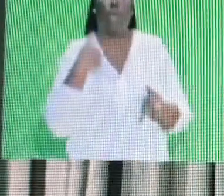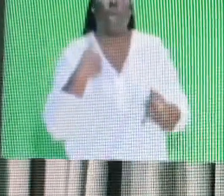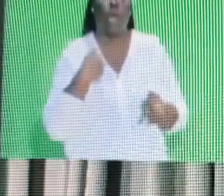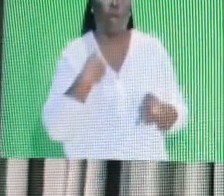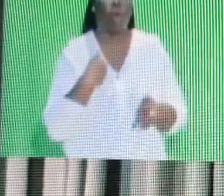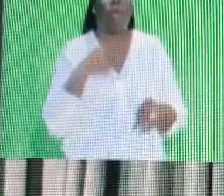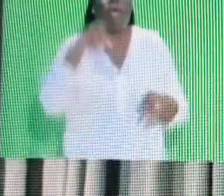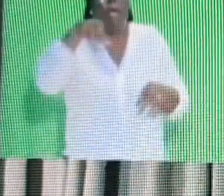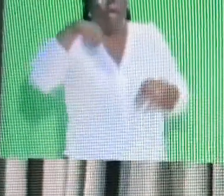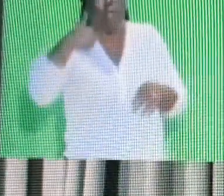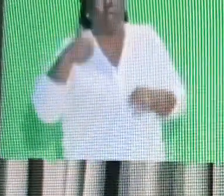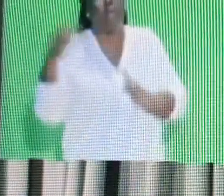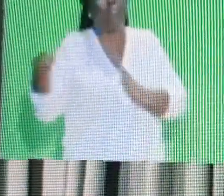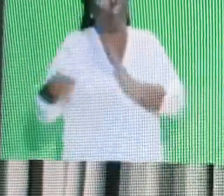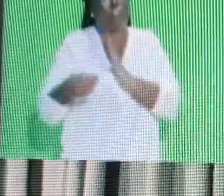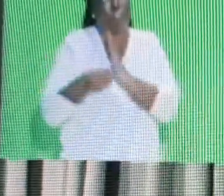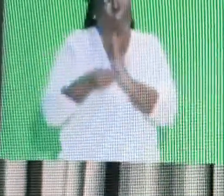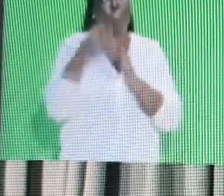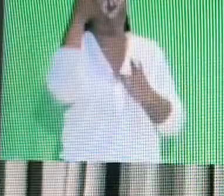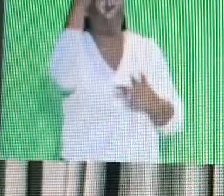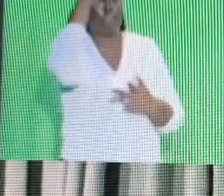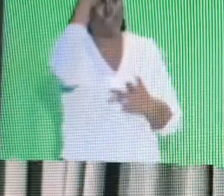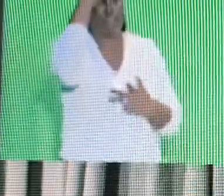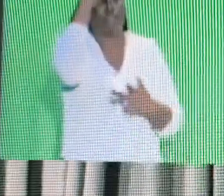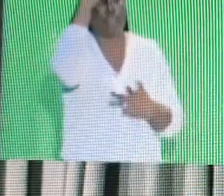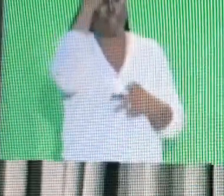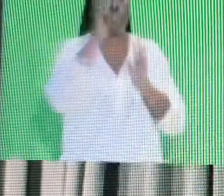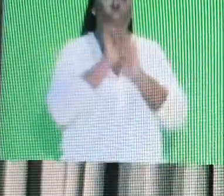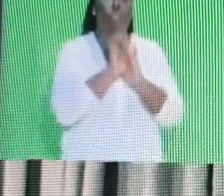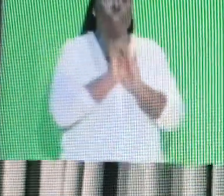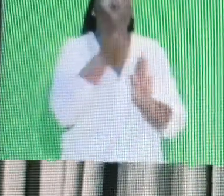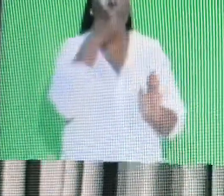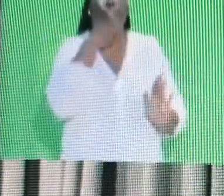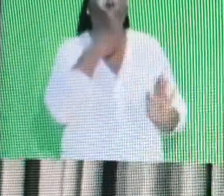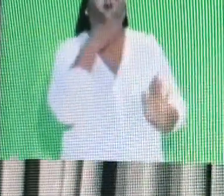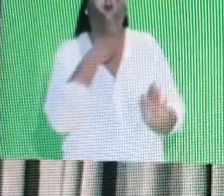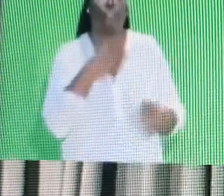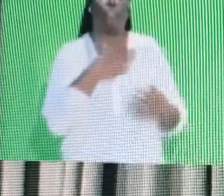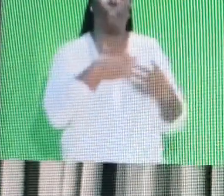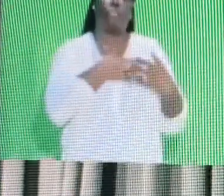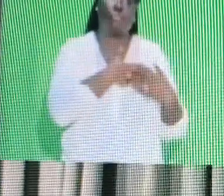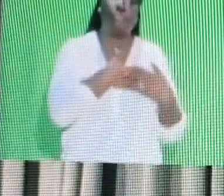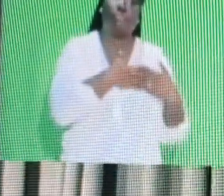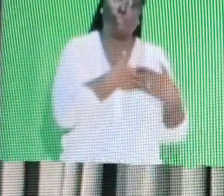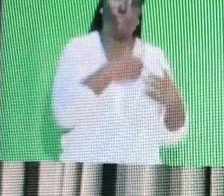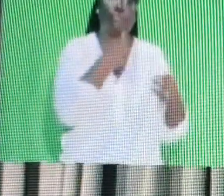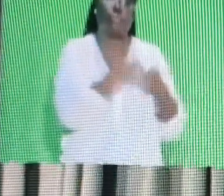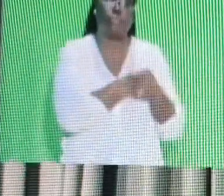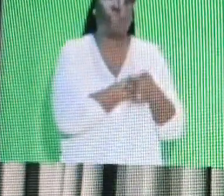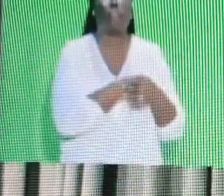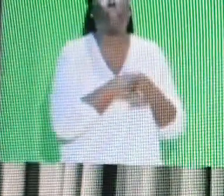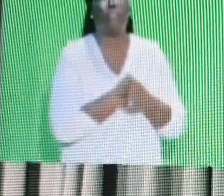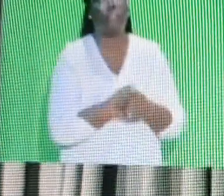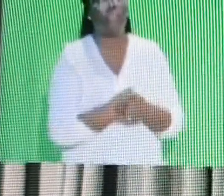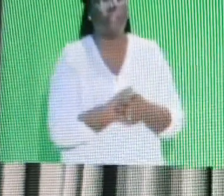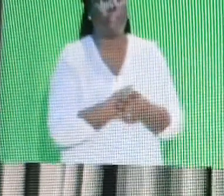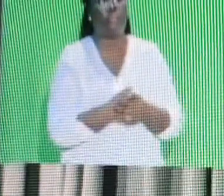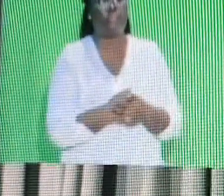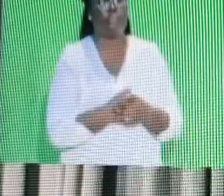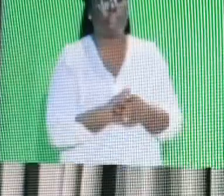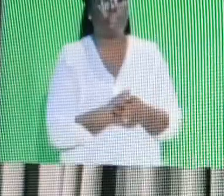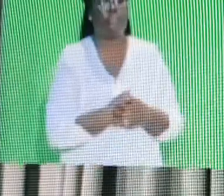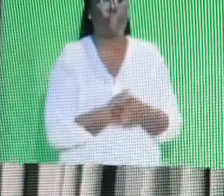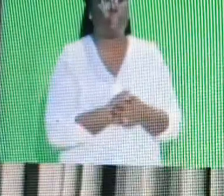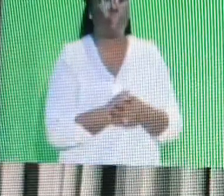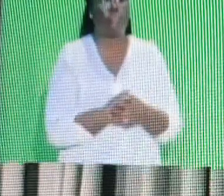Trinidad and Tobago. Unfortunately, as I've been saying since becoming Minister of Health, we have a crisis of diabetes,